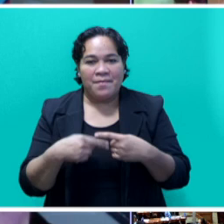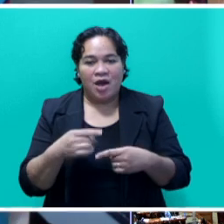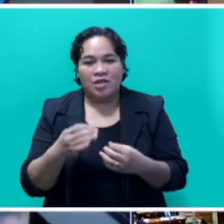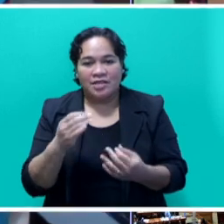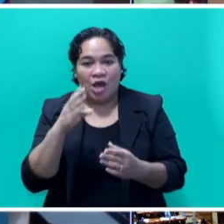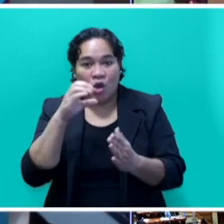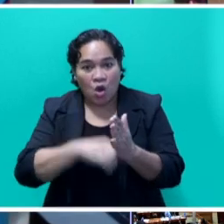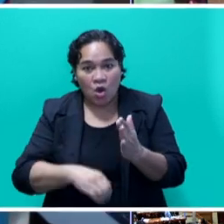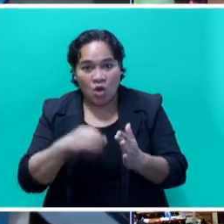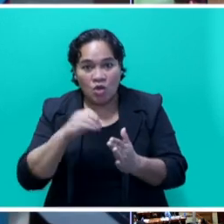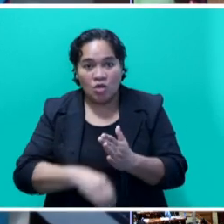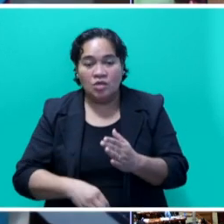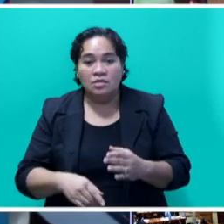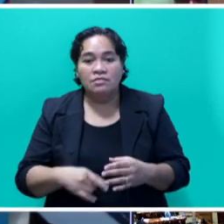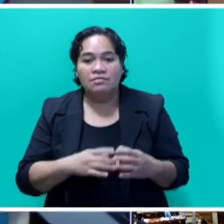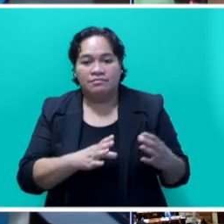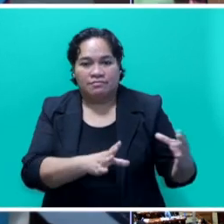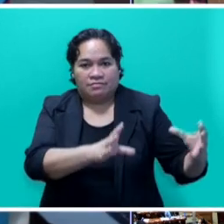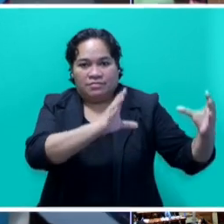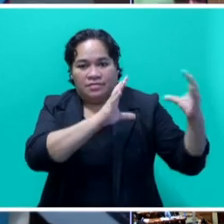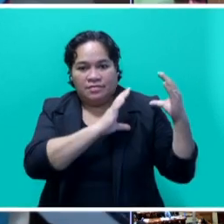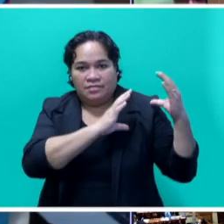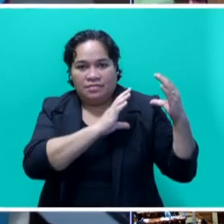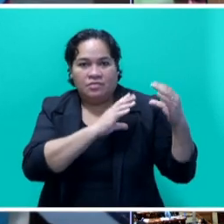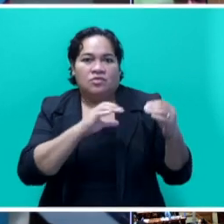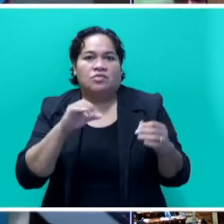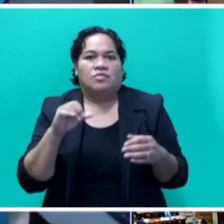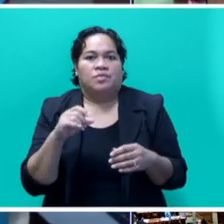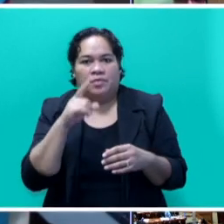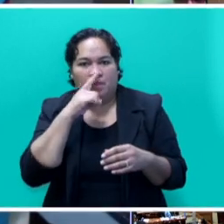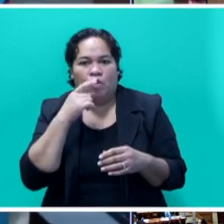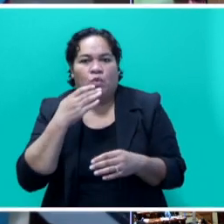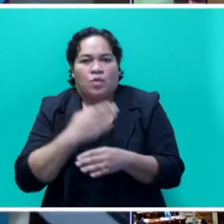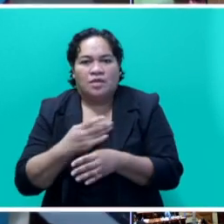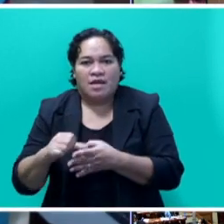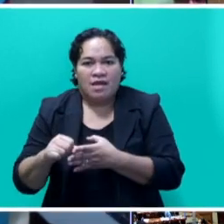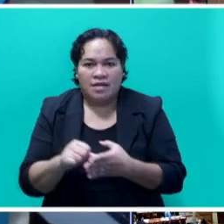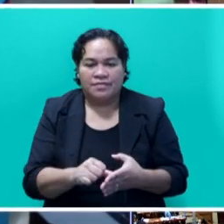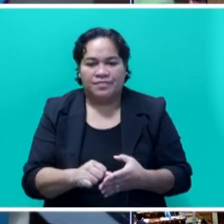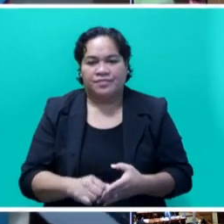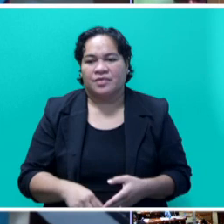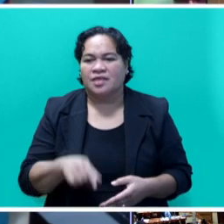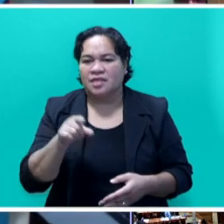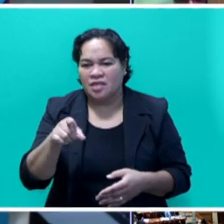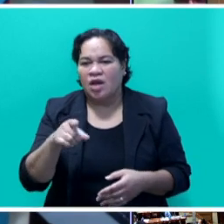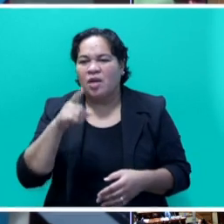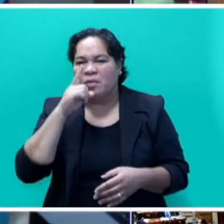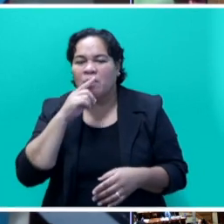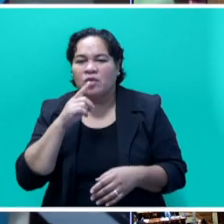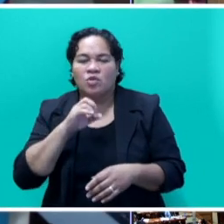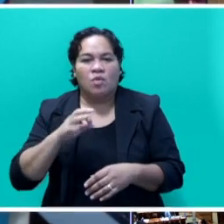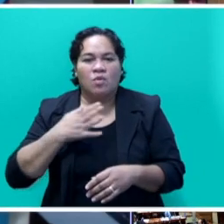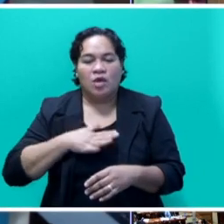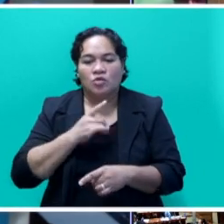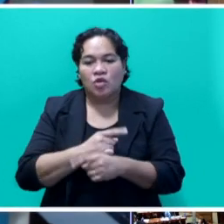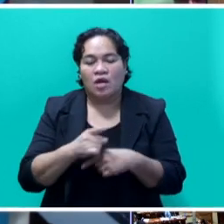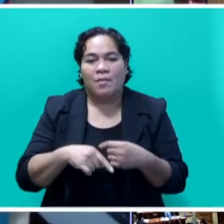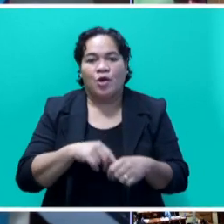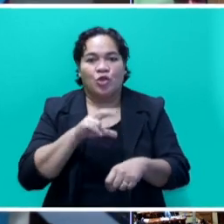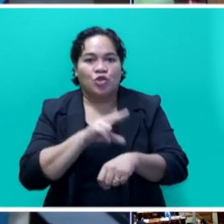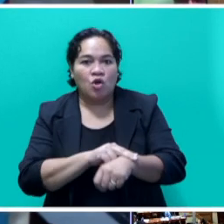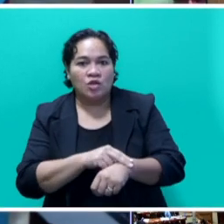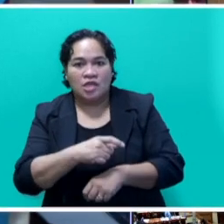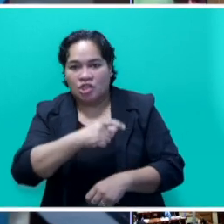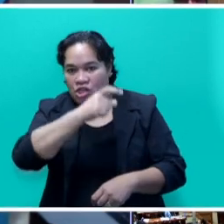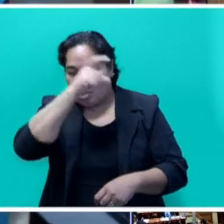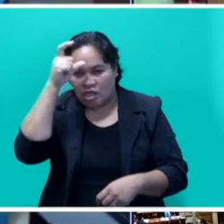cost it lifts on the shoulders of hardworking people. They don't want to talk about the doctors and nurses it has.